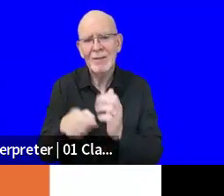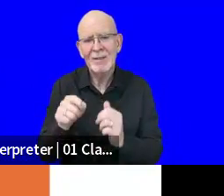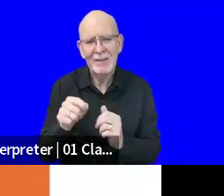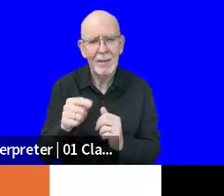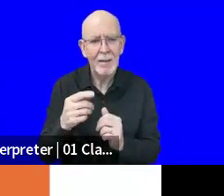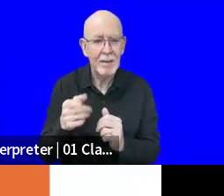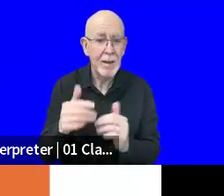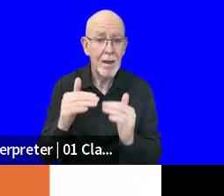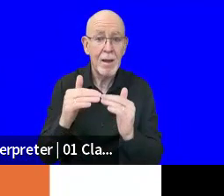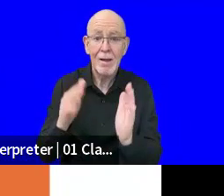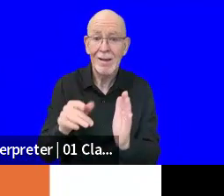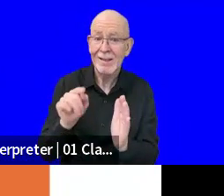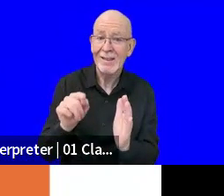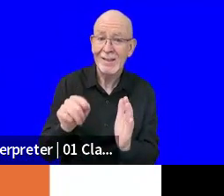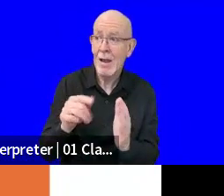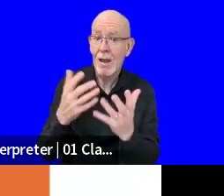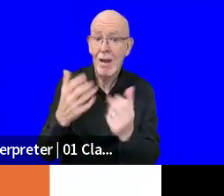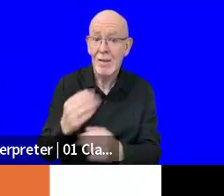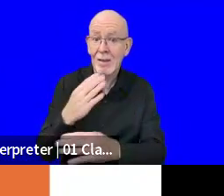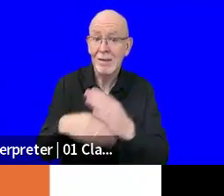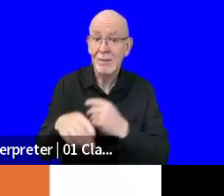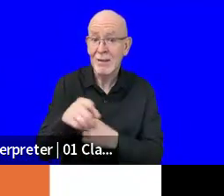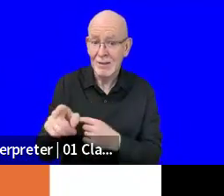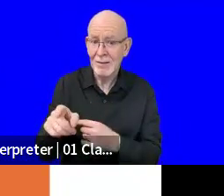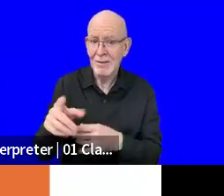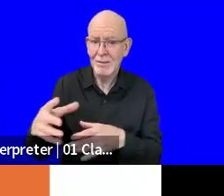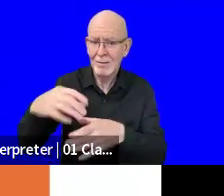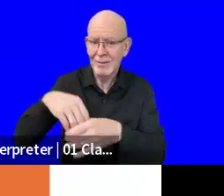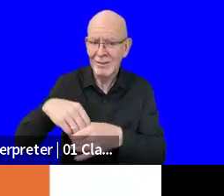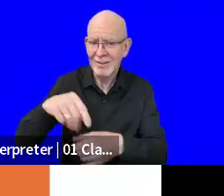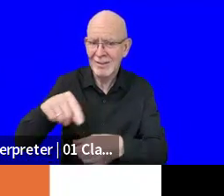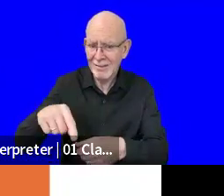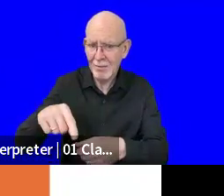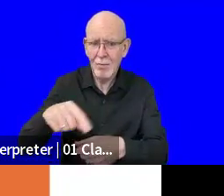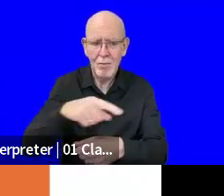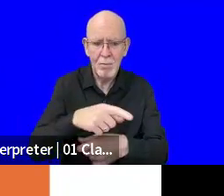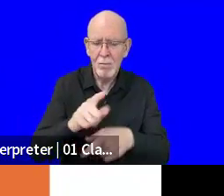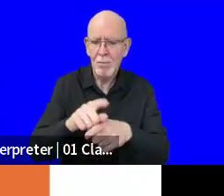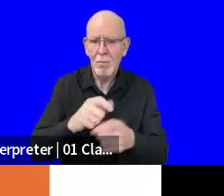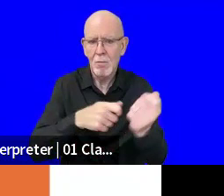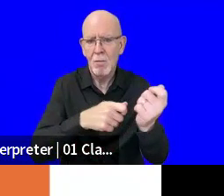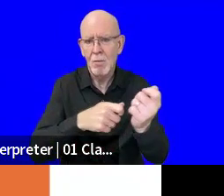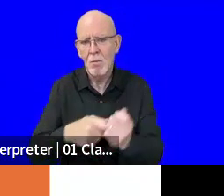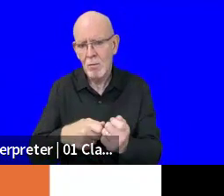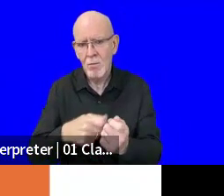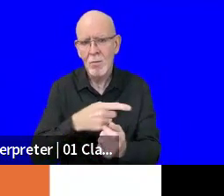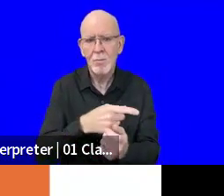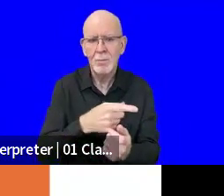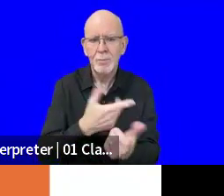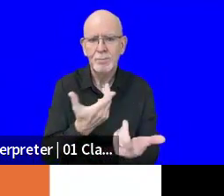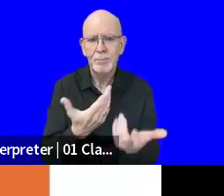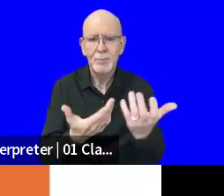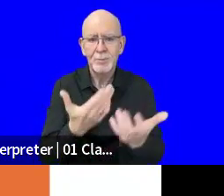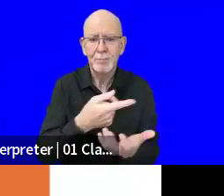have fewer educational opportunities and fewer employment opportunities, so they can't earn as much money. And then other people